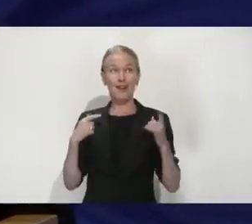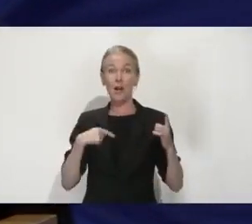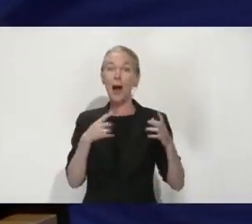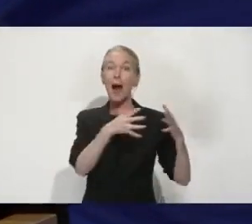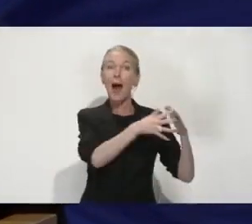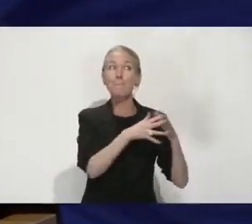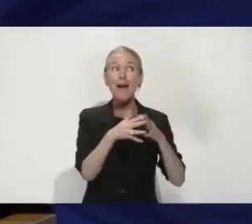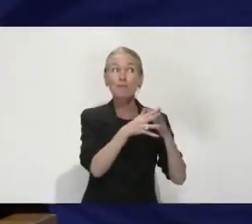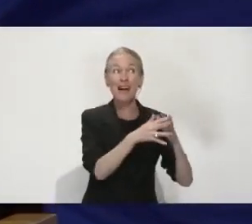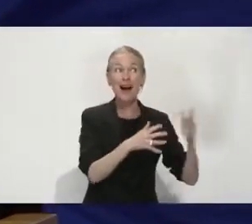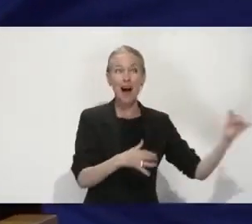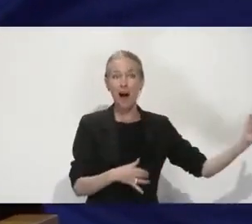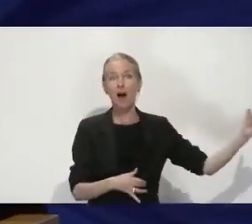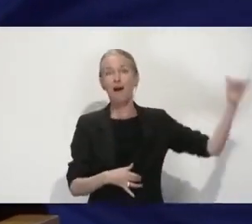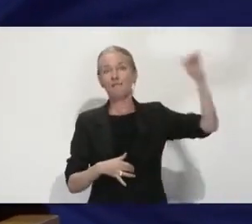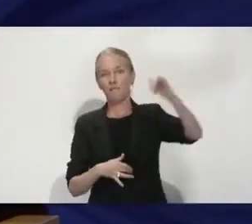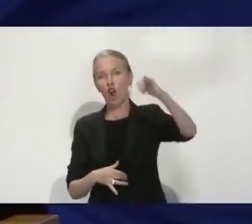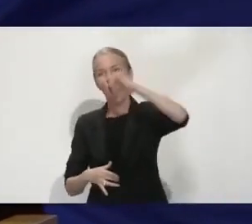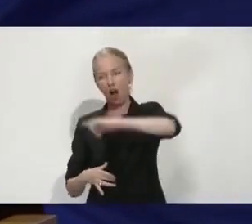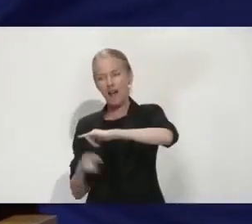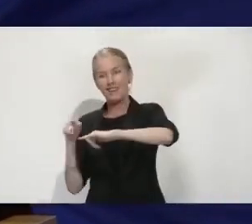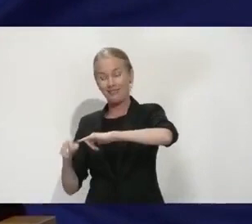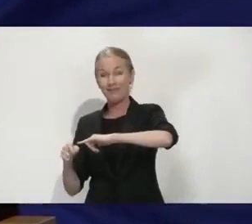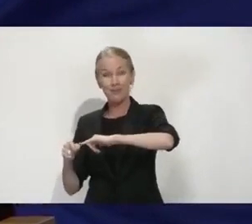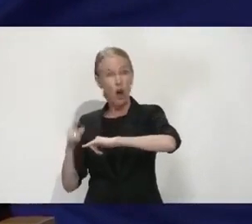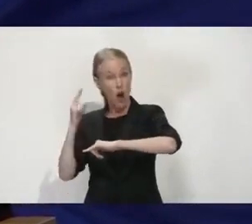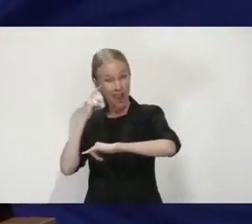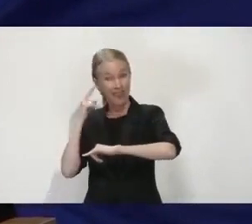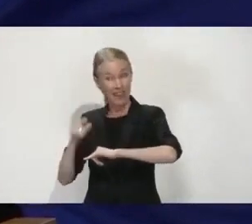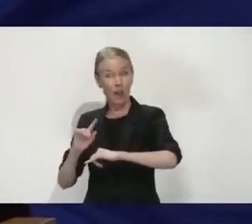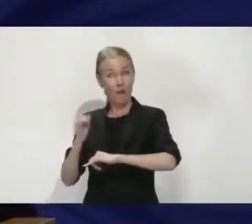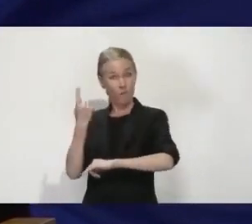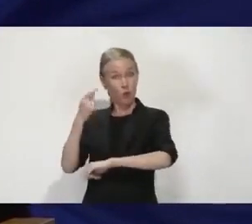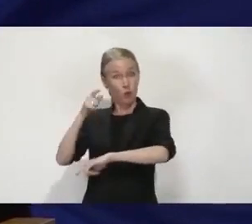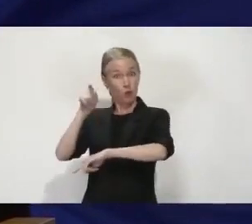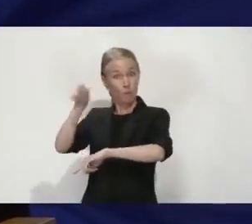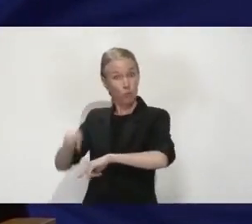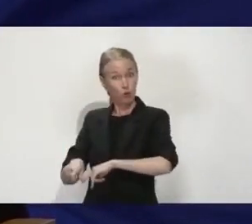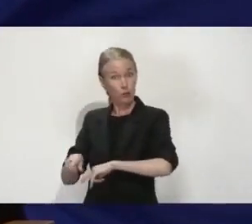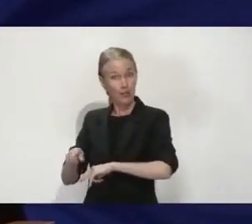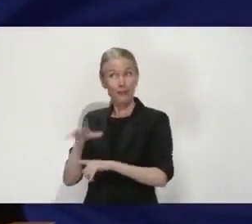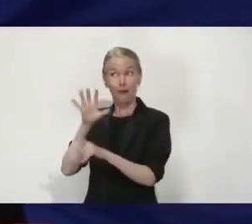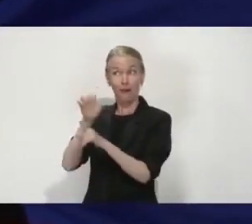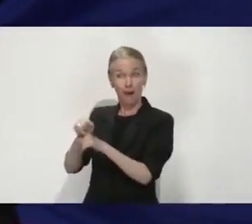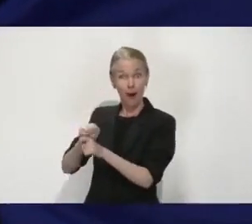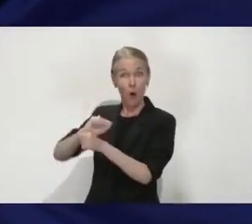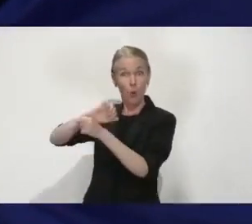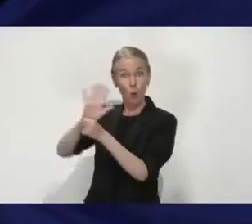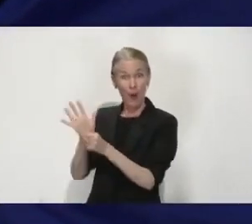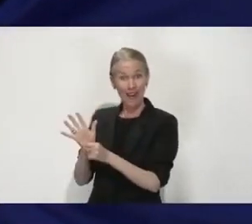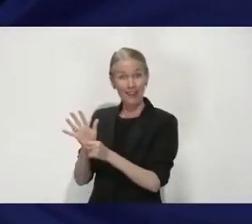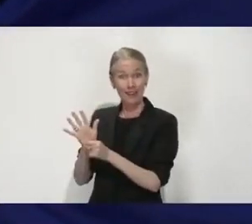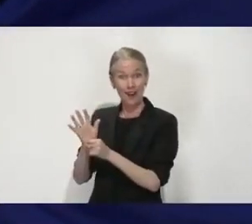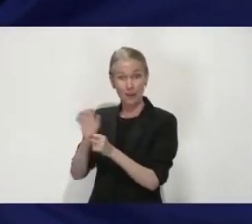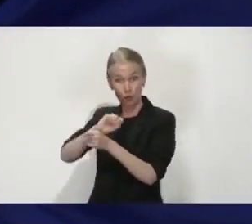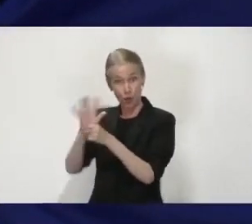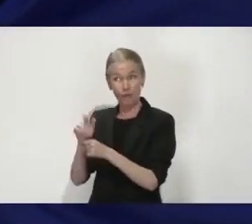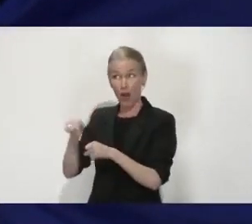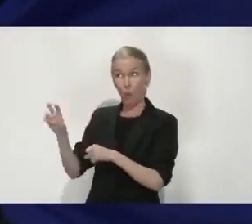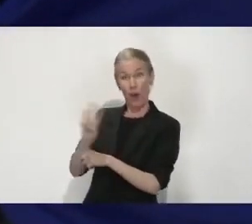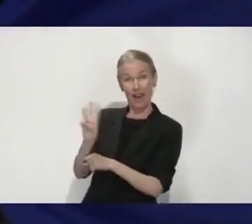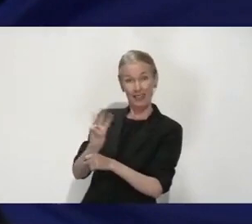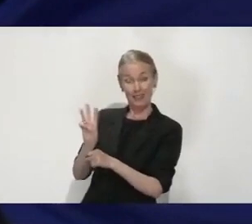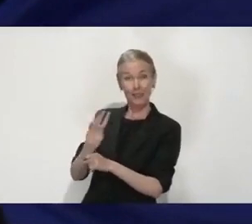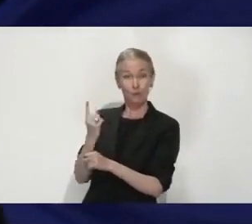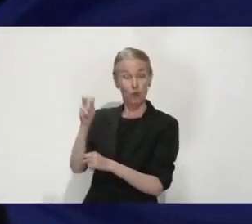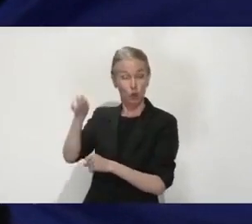case. I think it is the first case in a managed isolation facility in Wellington that we've had here. In terms of the contact